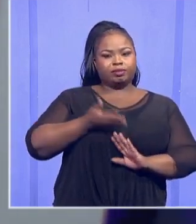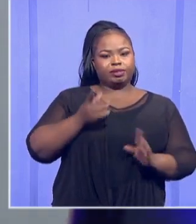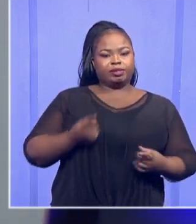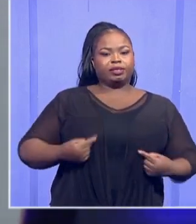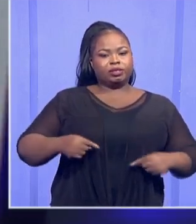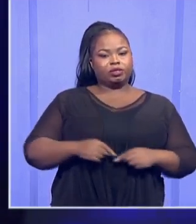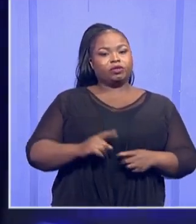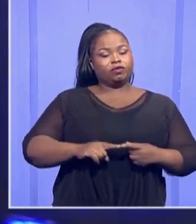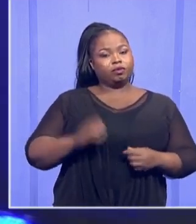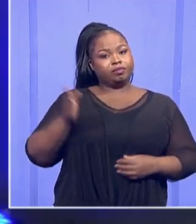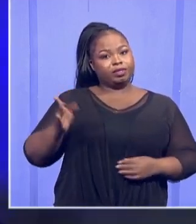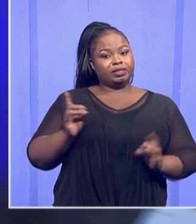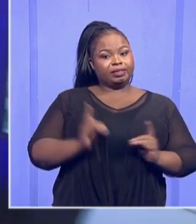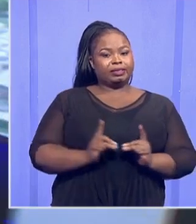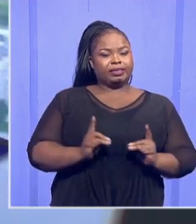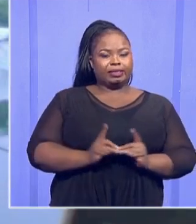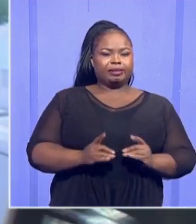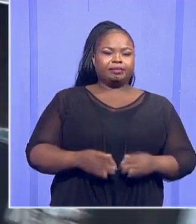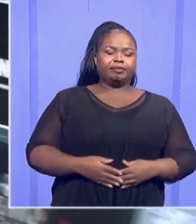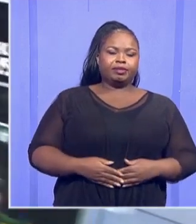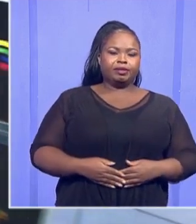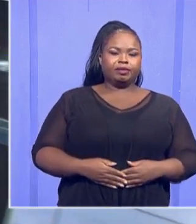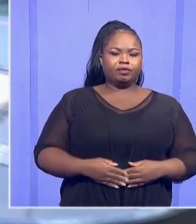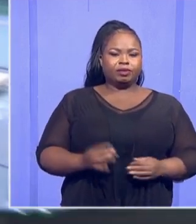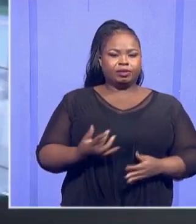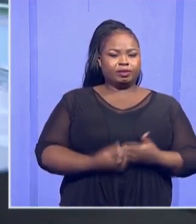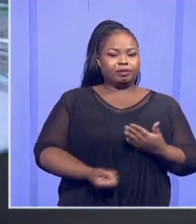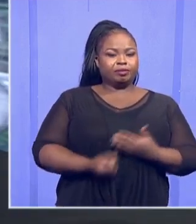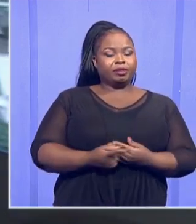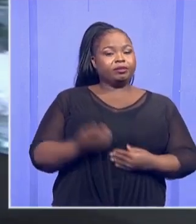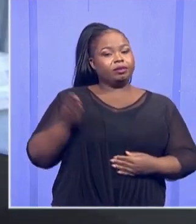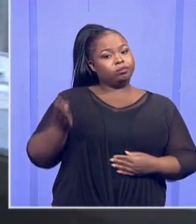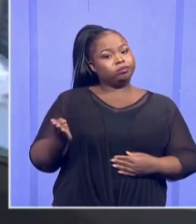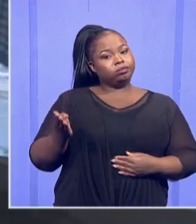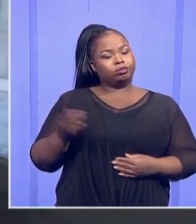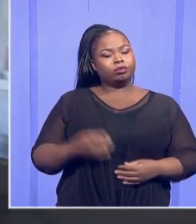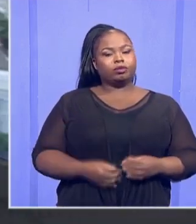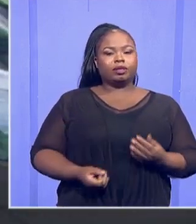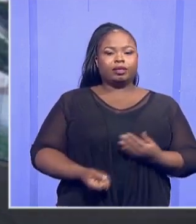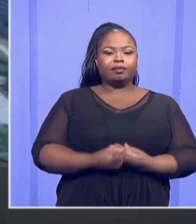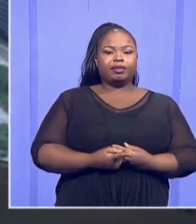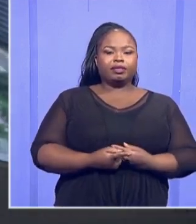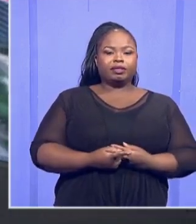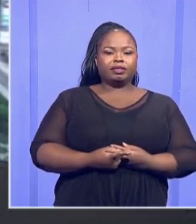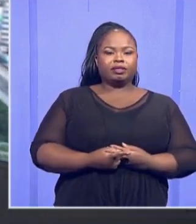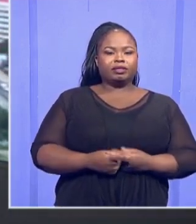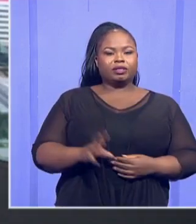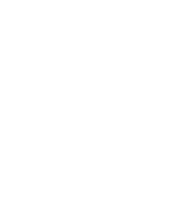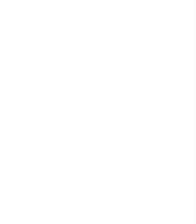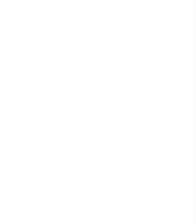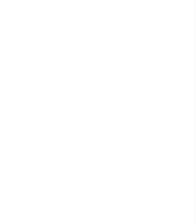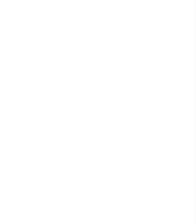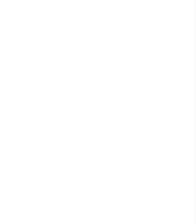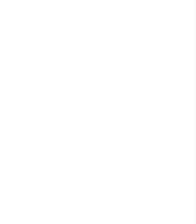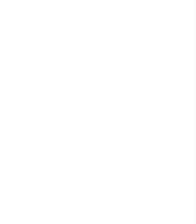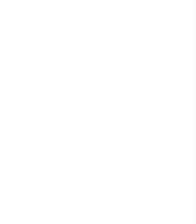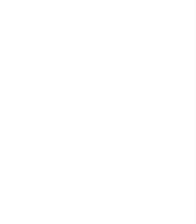from that stadium with those games that are coming up. That's a tournament that will be happening until Wednesday.